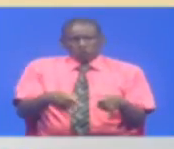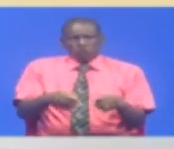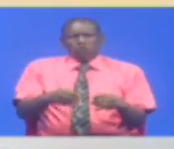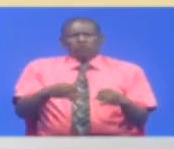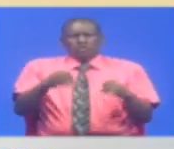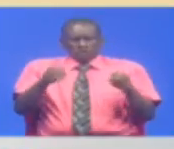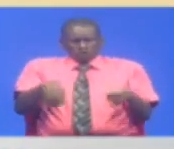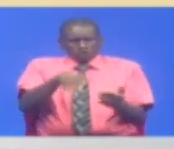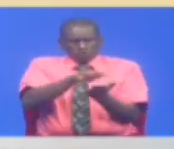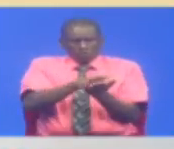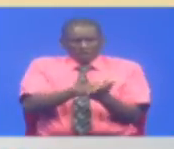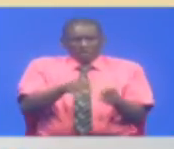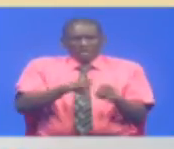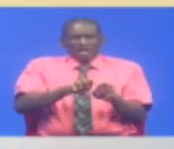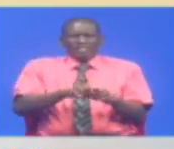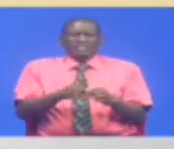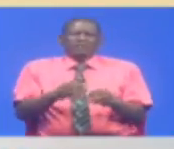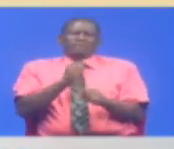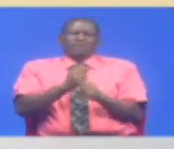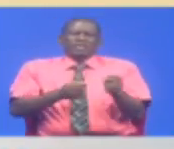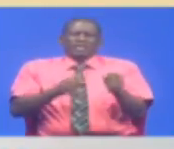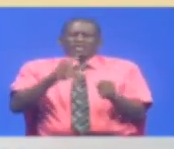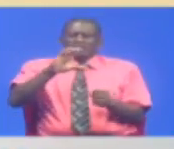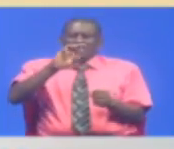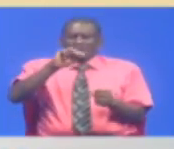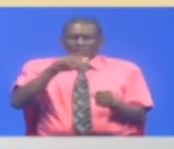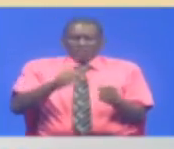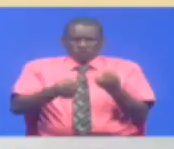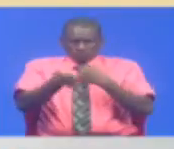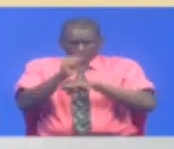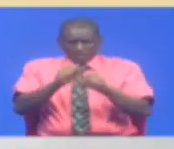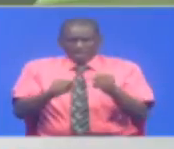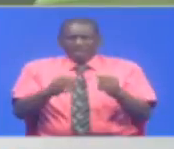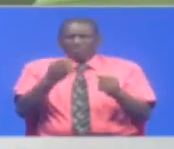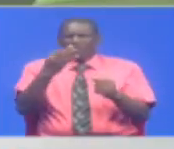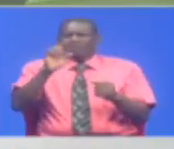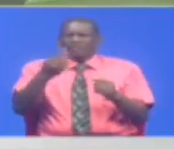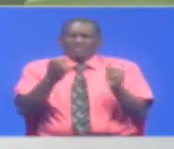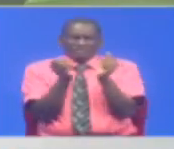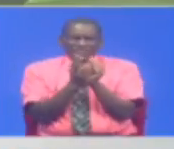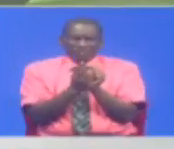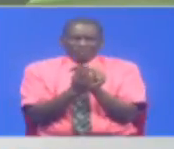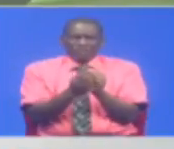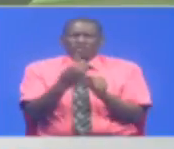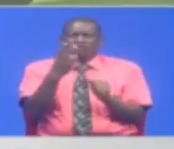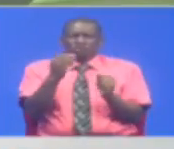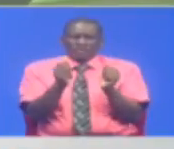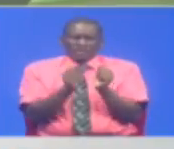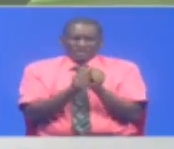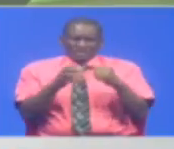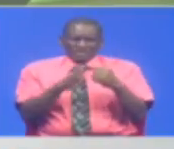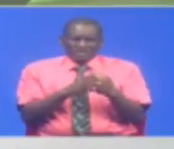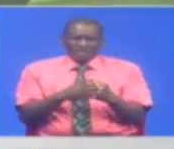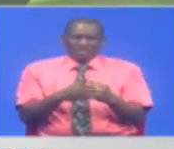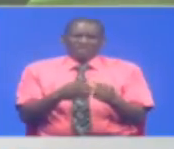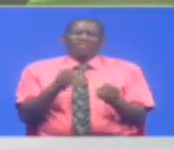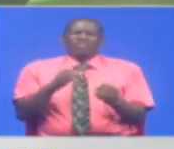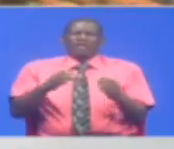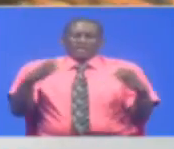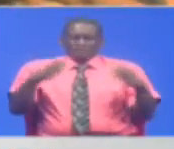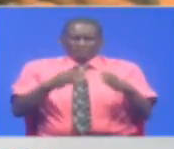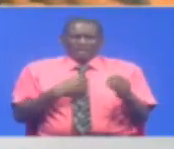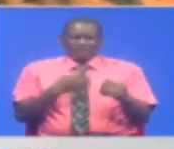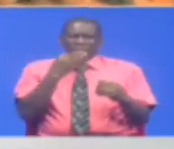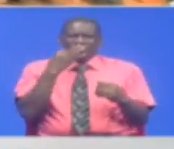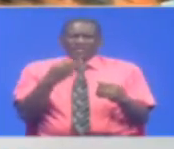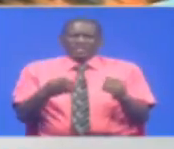law, prompting the regulator to take action. As of 31st December 2019, the fund manager held more than 710 million shillings worth